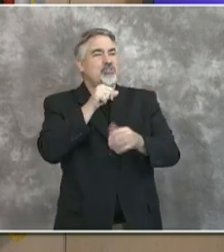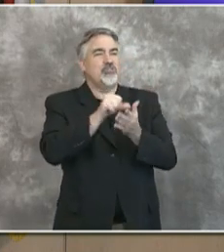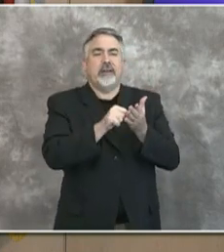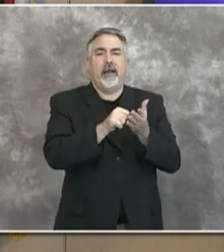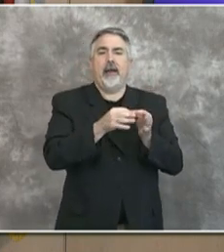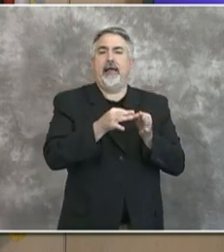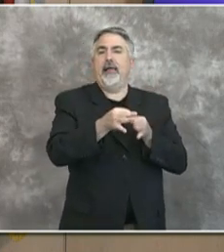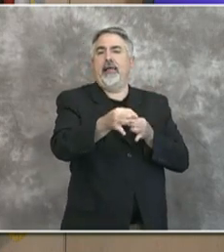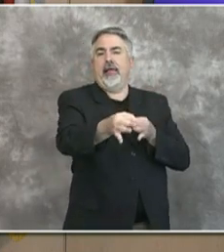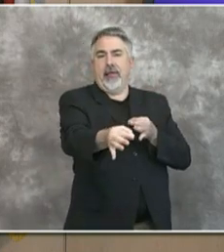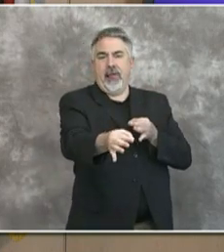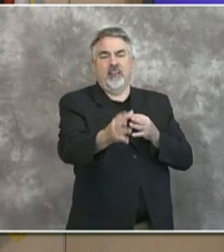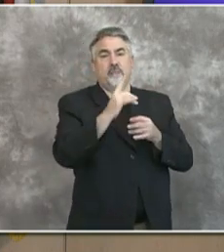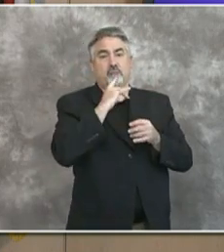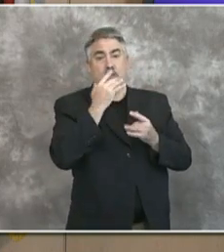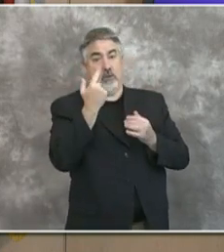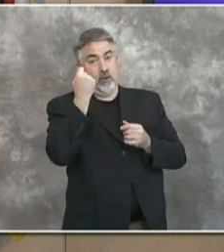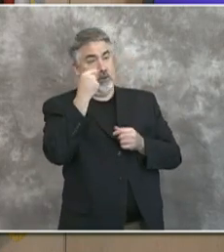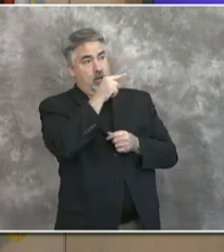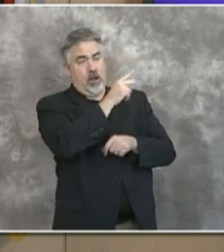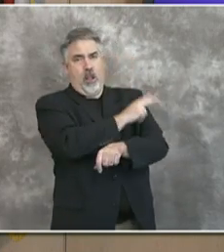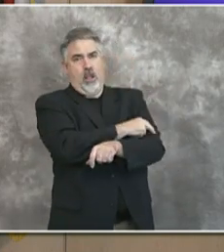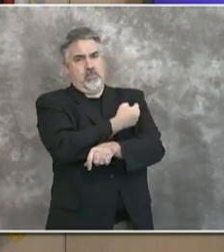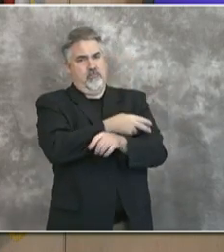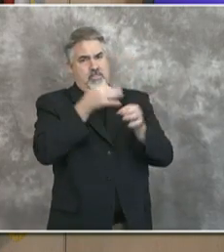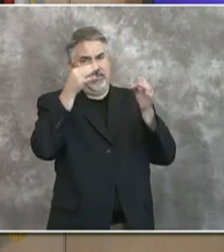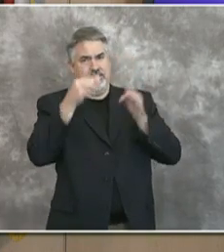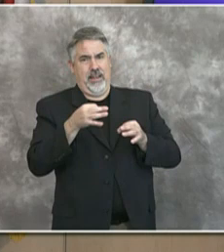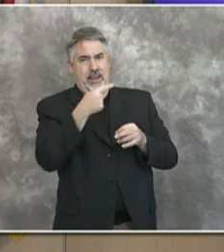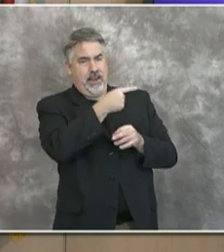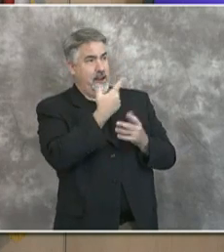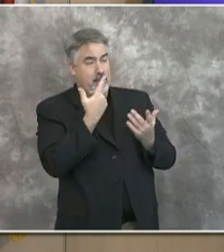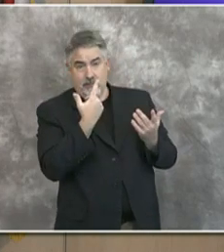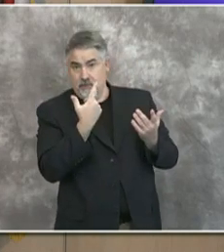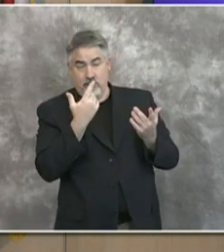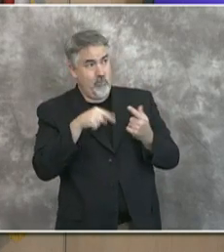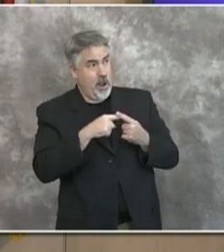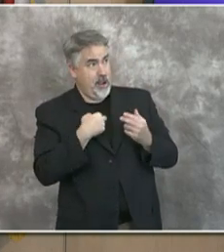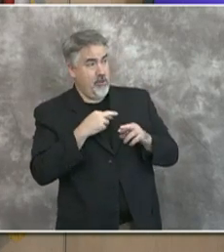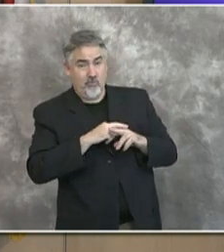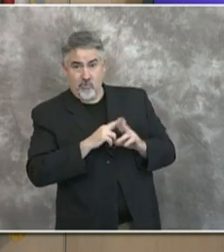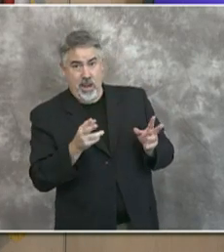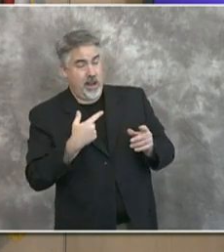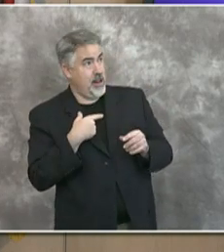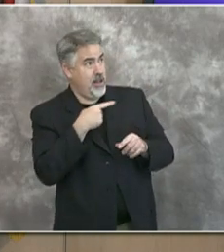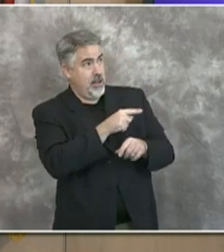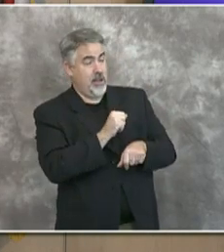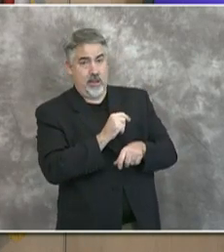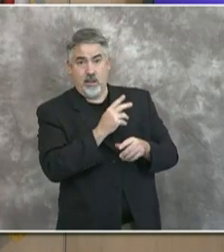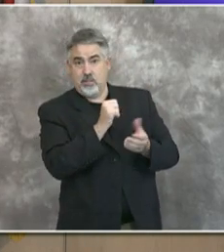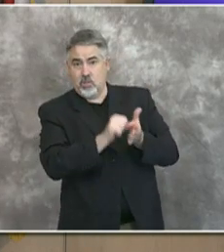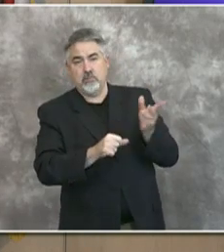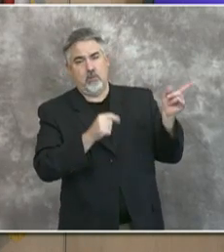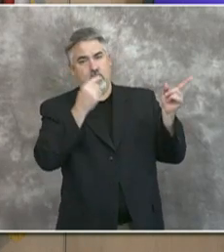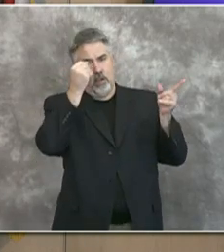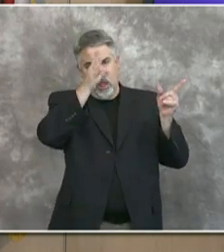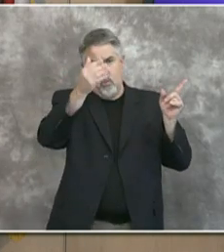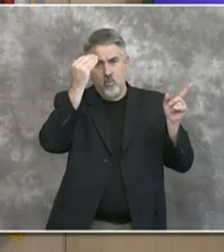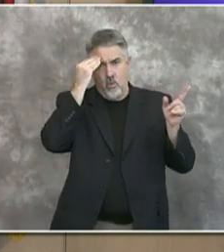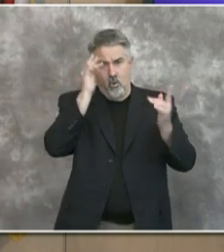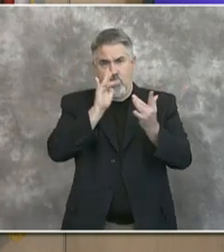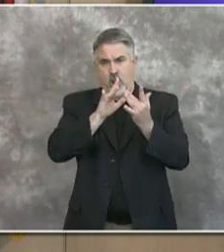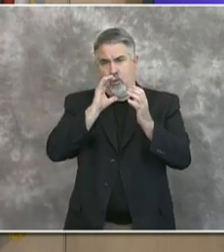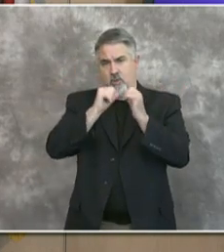of clinical need and supply capacity and where consistent with state guidance. And so it is an attempt to give hospitals the